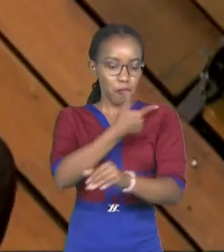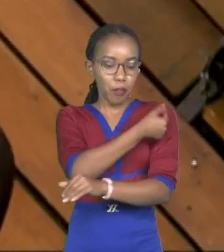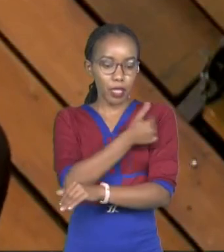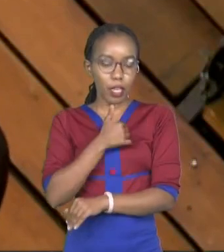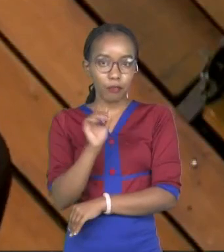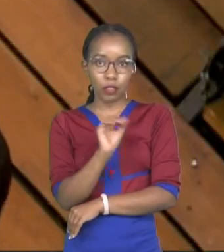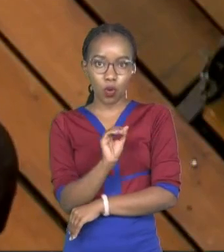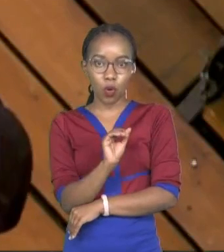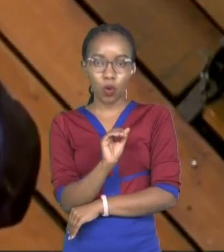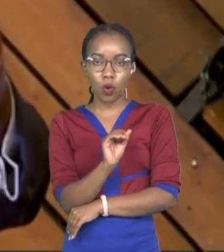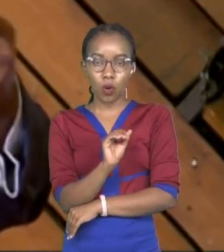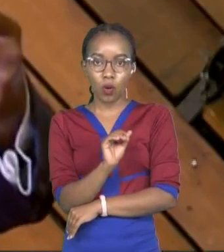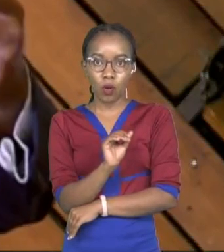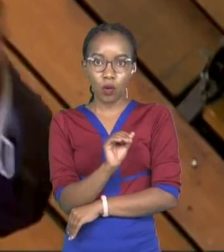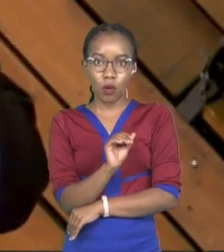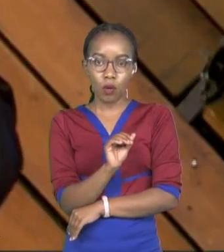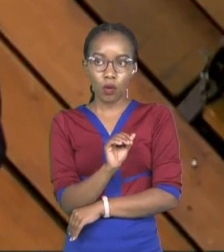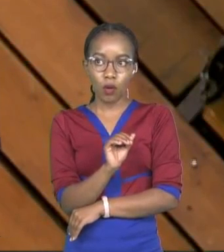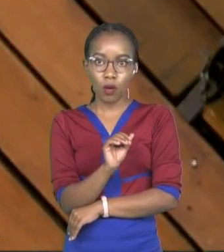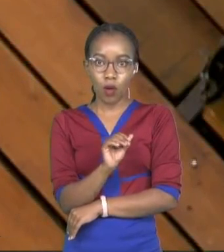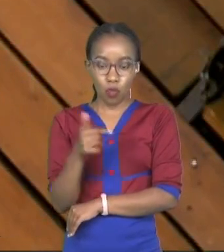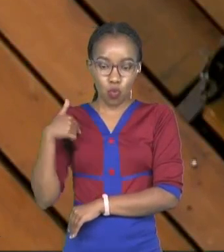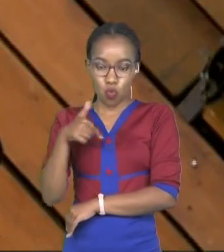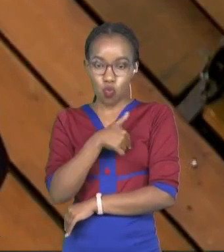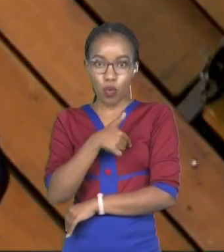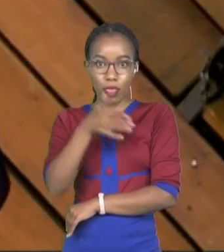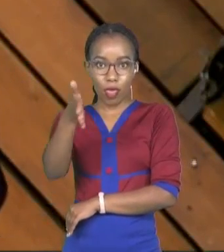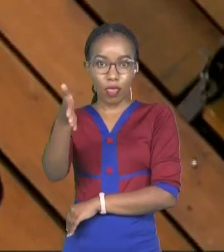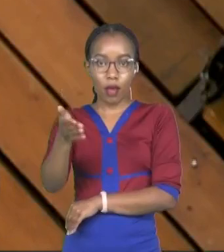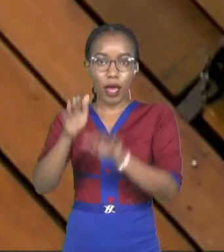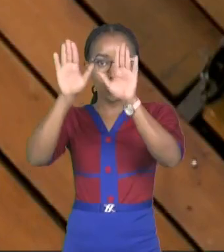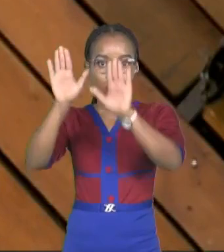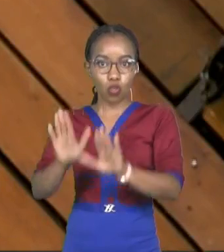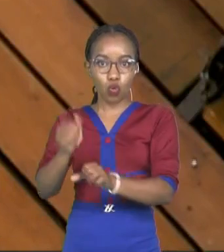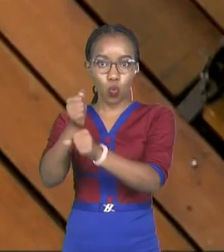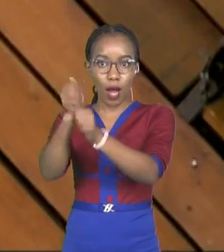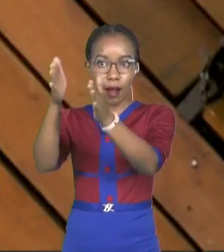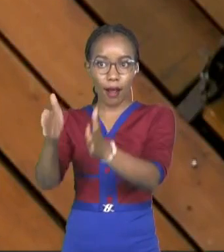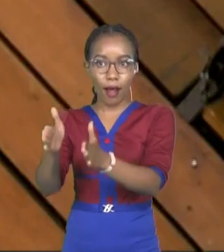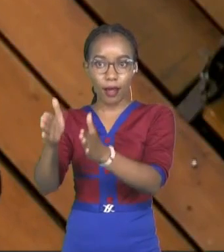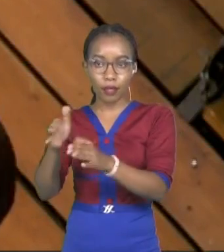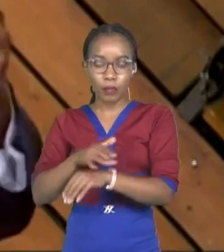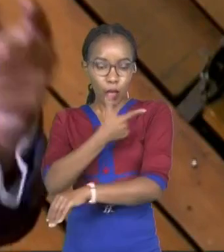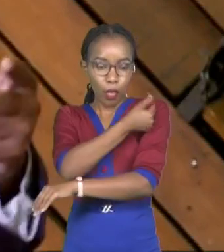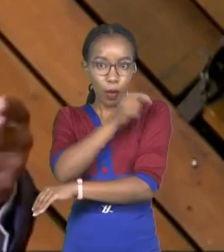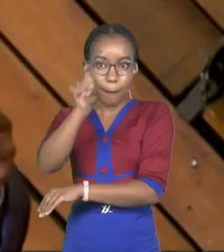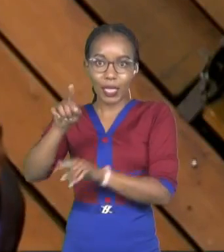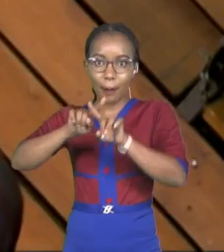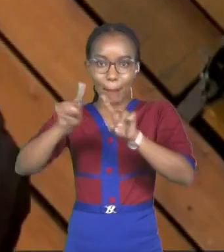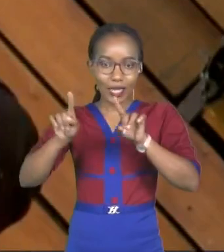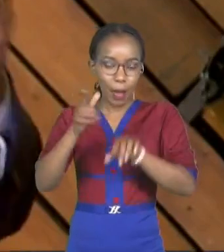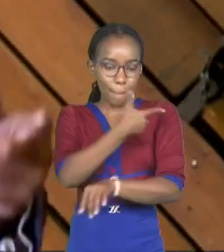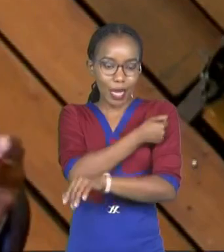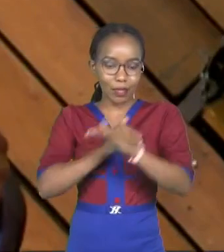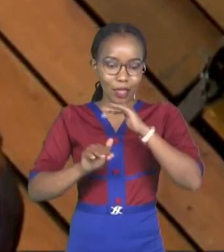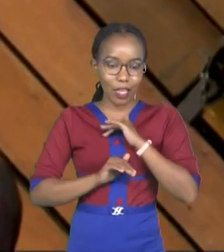and we are supposed to be part of the front line, essential service to be given the vaccine, but because of the shortage